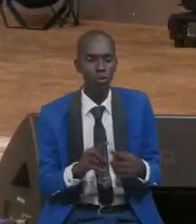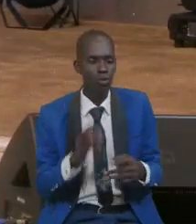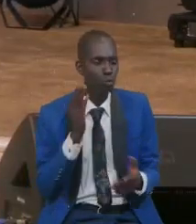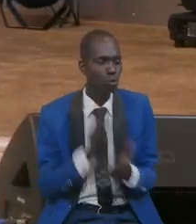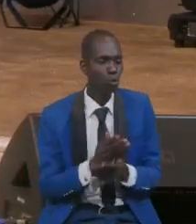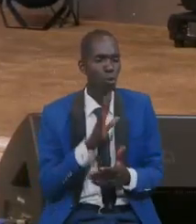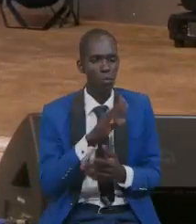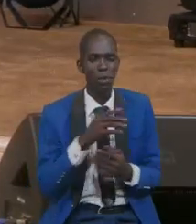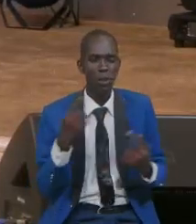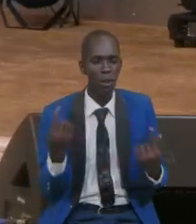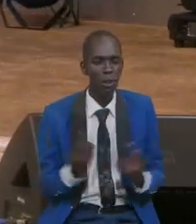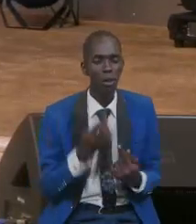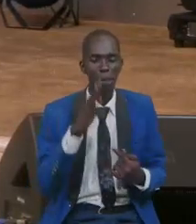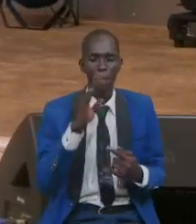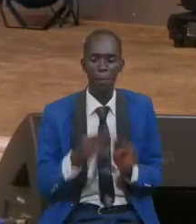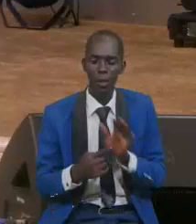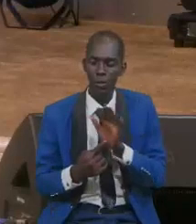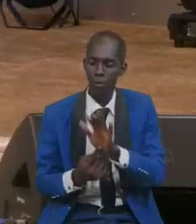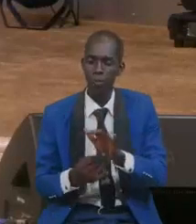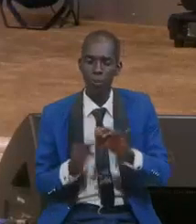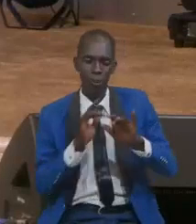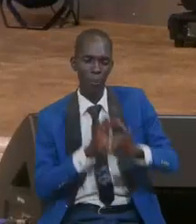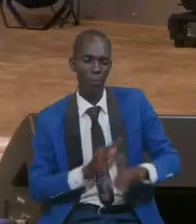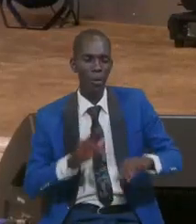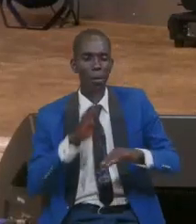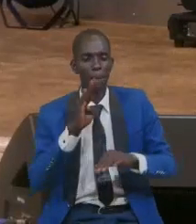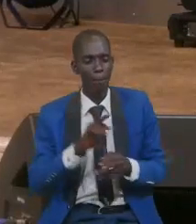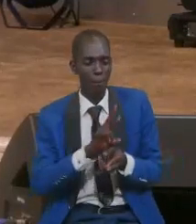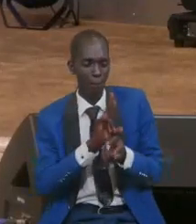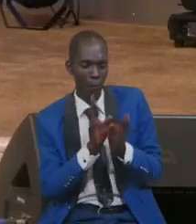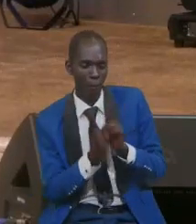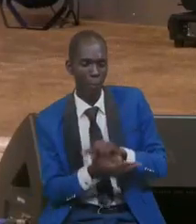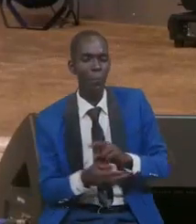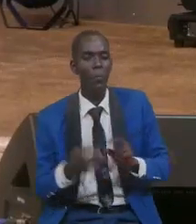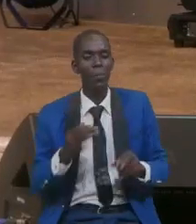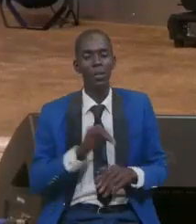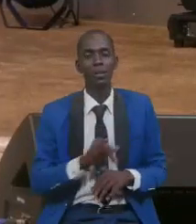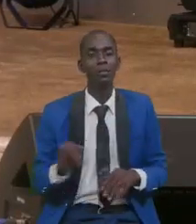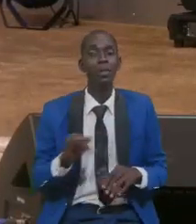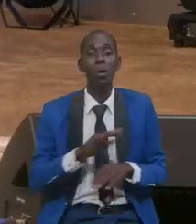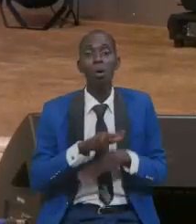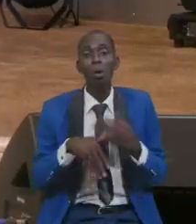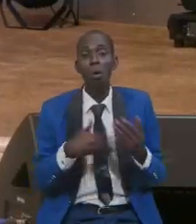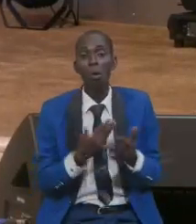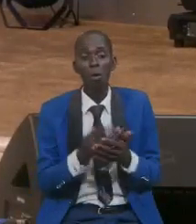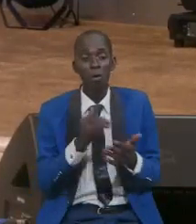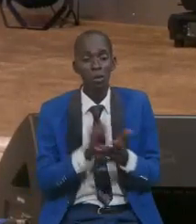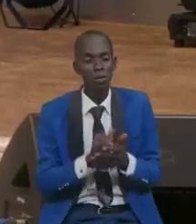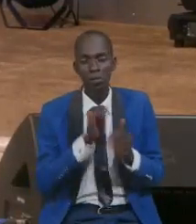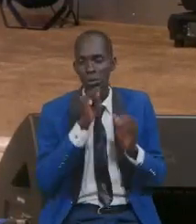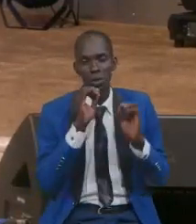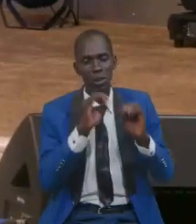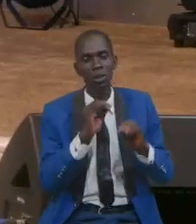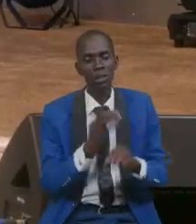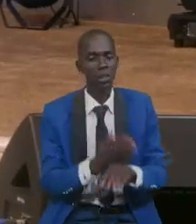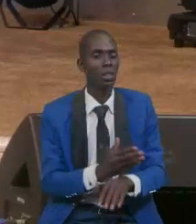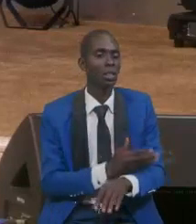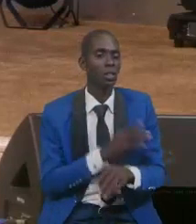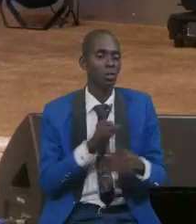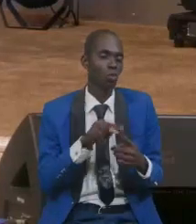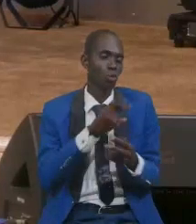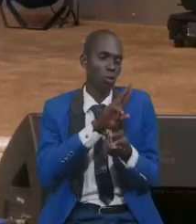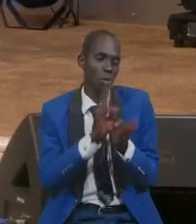by showing mercy, by repenting and turning around, all that did not change him. But when